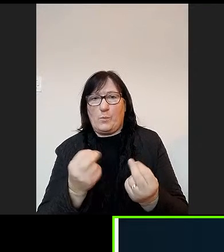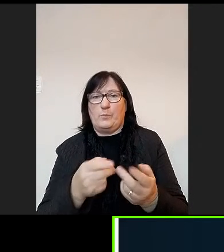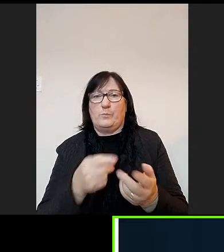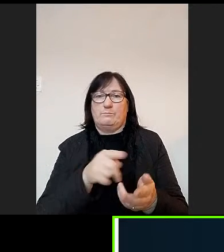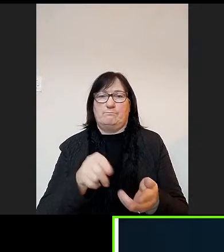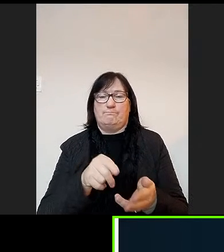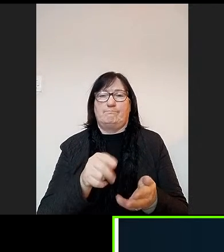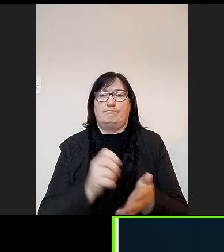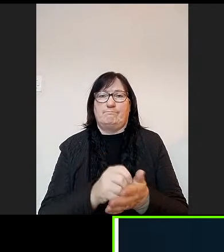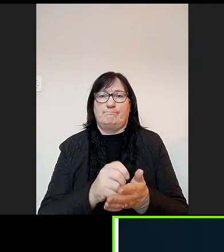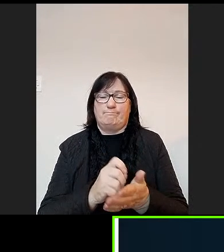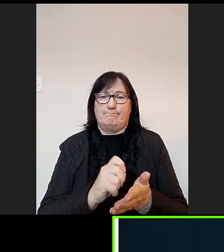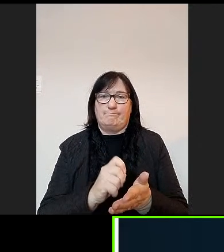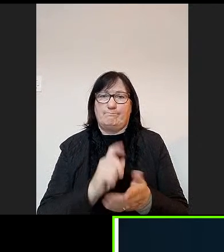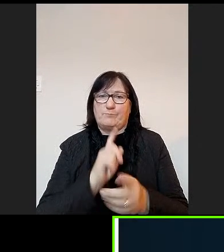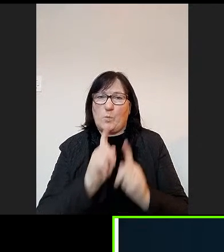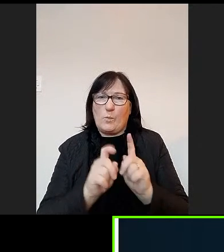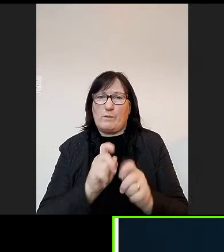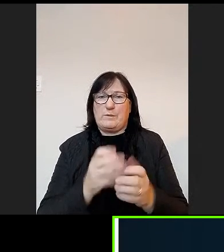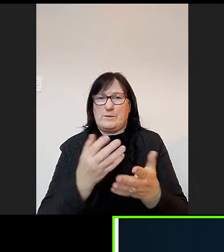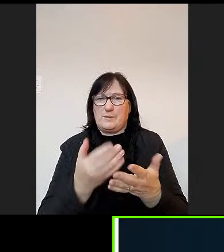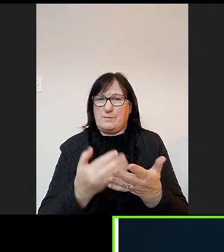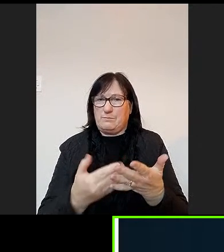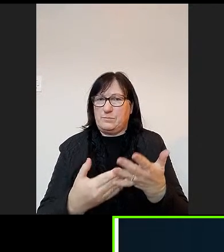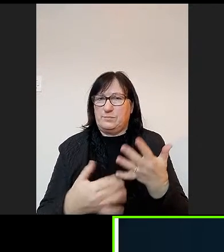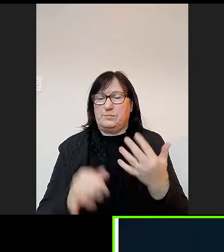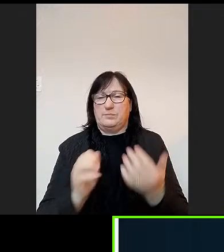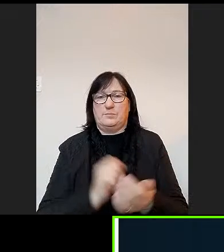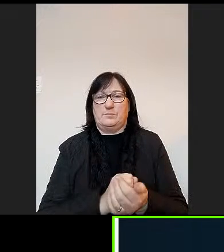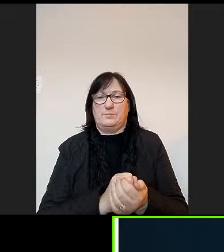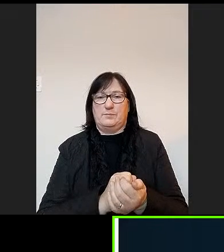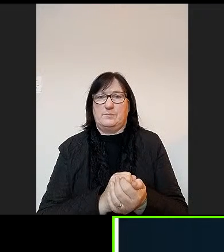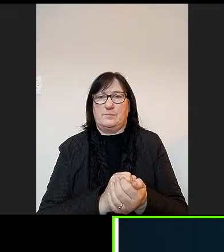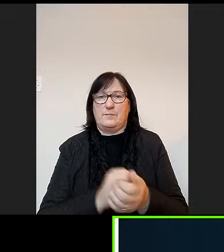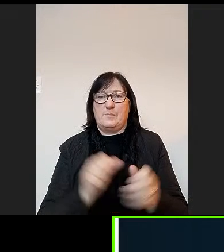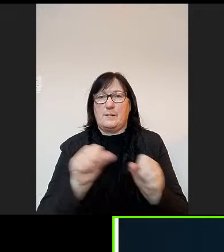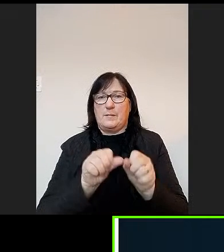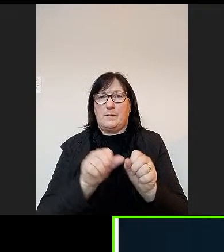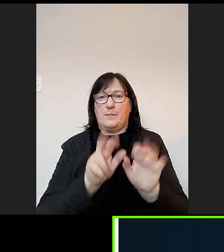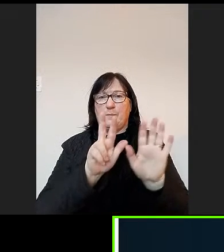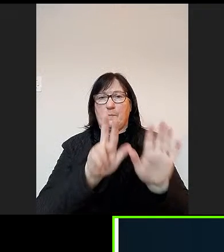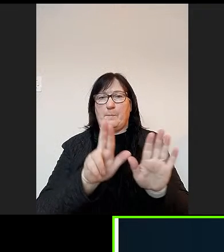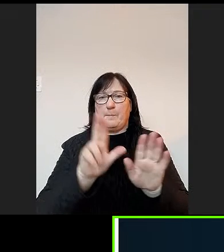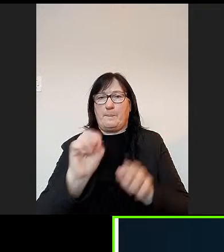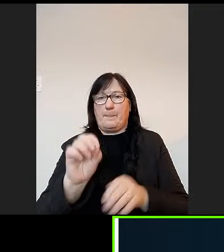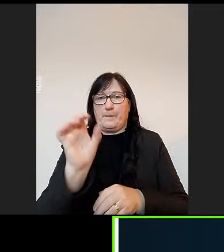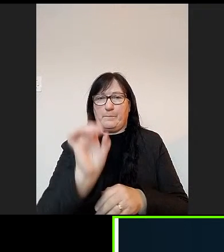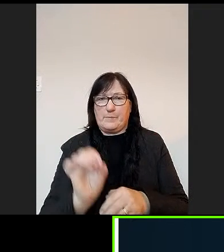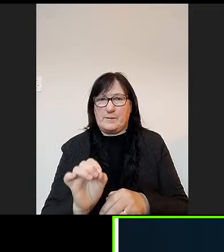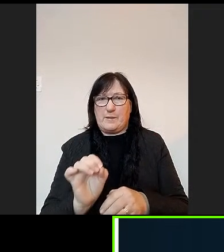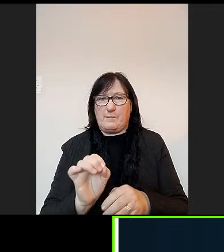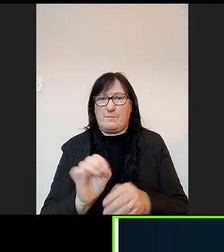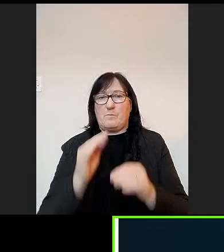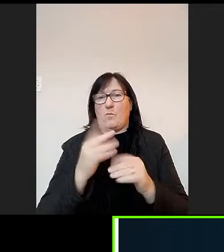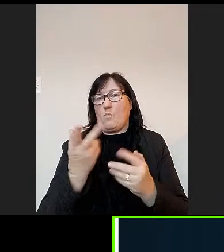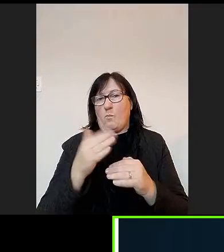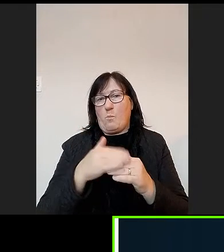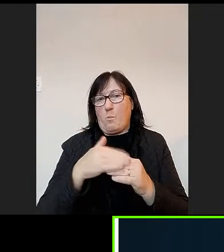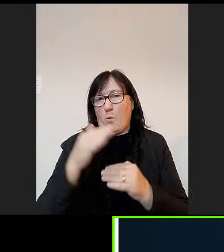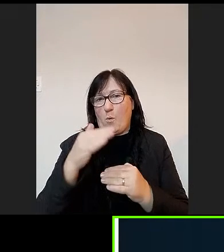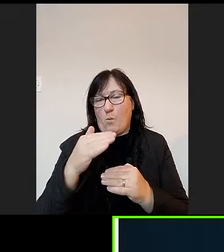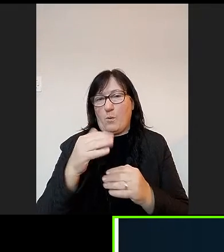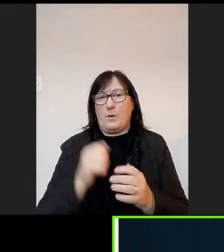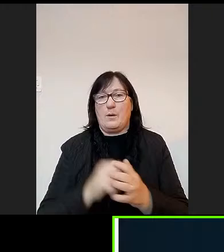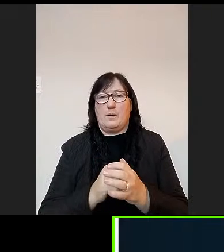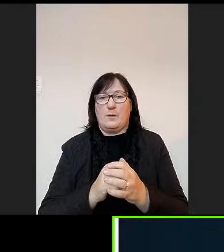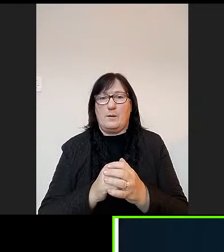these queries, almost over 80% of those, if not 90, relates to applications that have